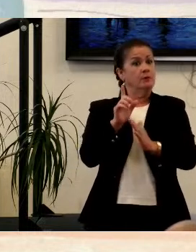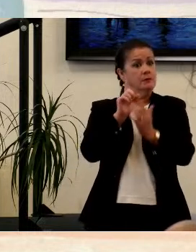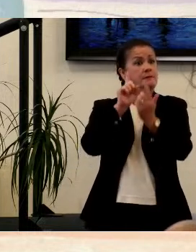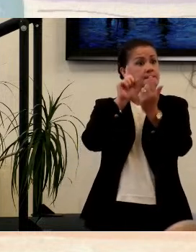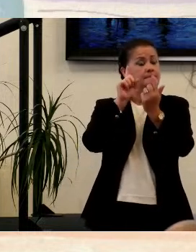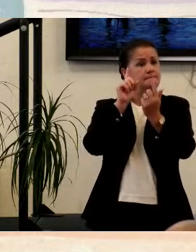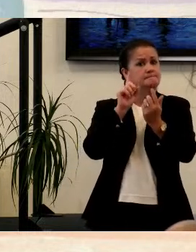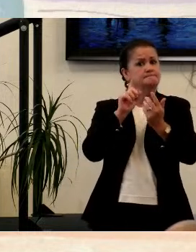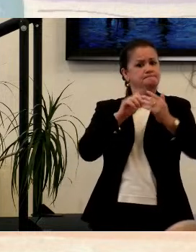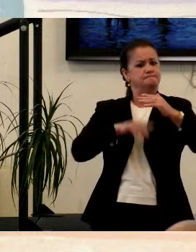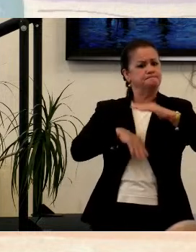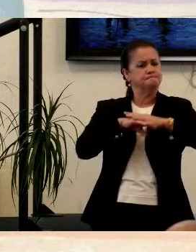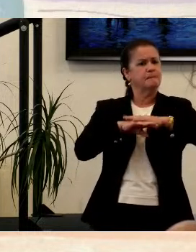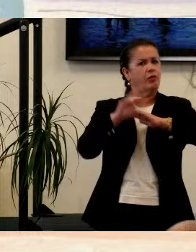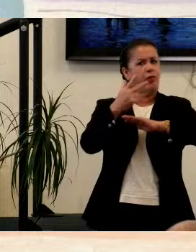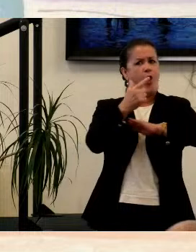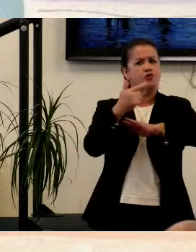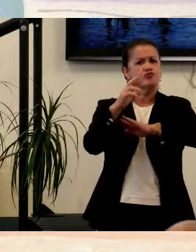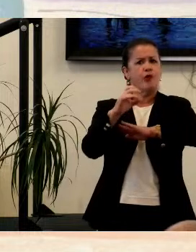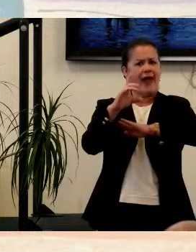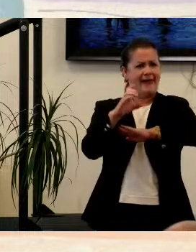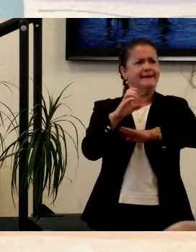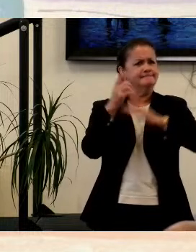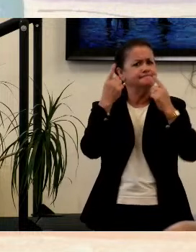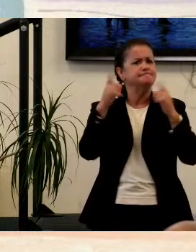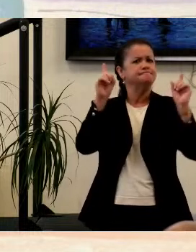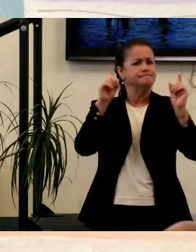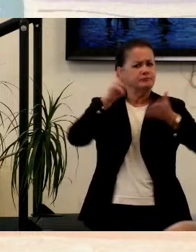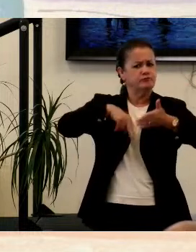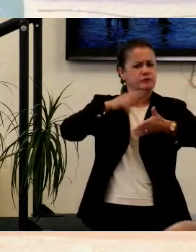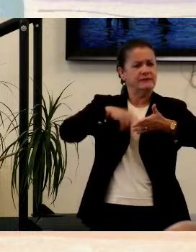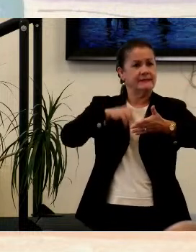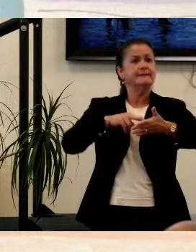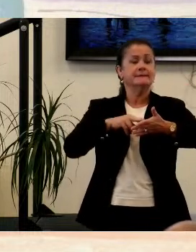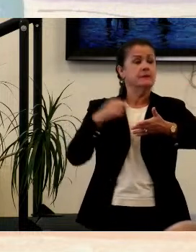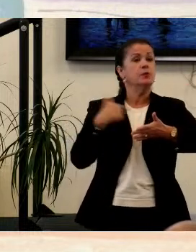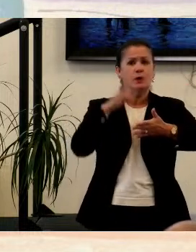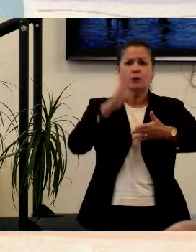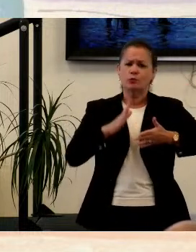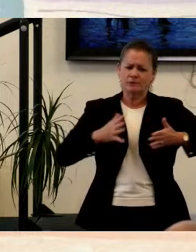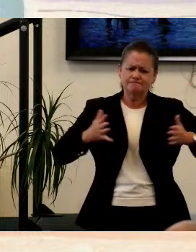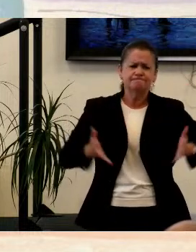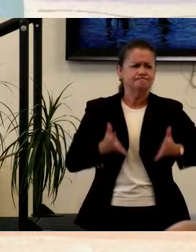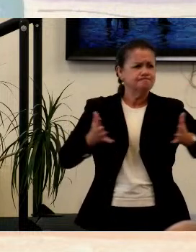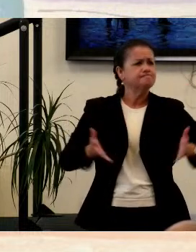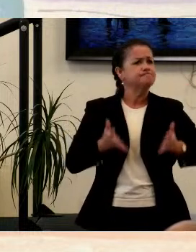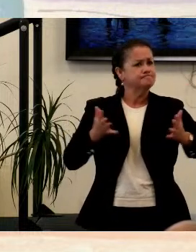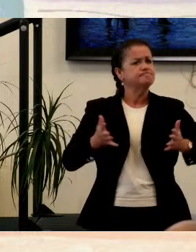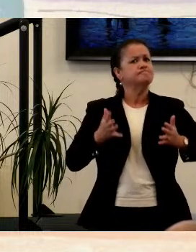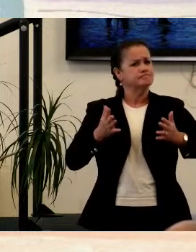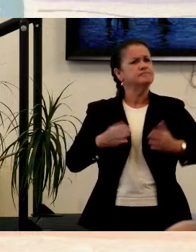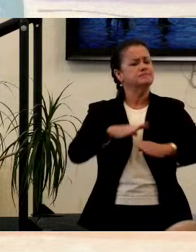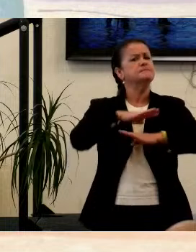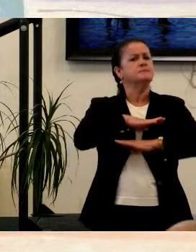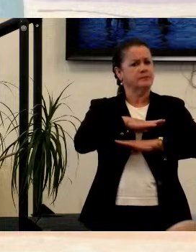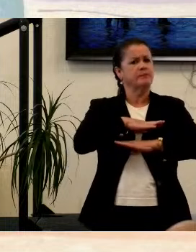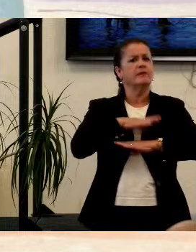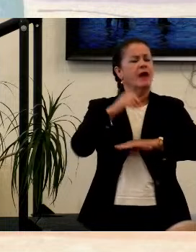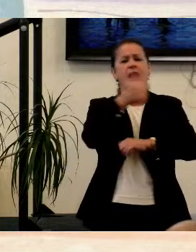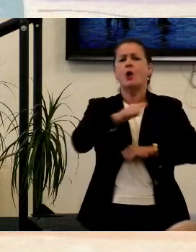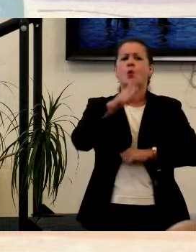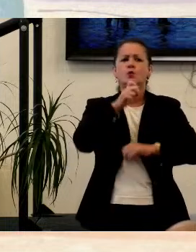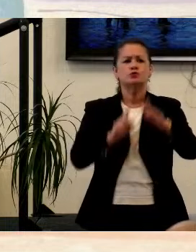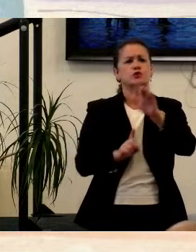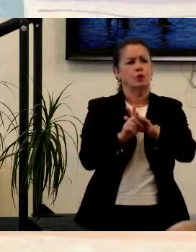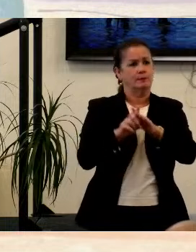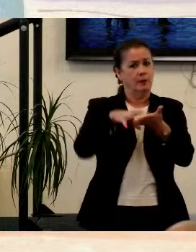benchmark, we need to start pre-reading skills long before anybody shows up at kindergarten. We want today and all of our reading tour stops